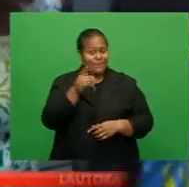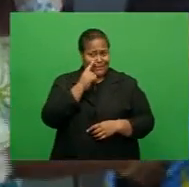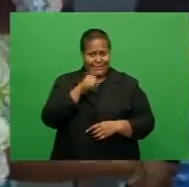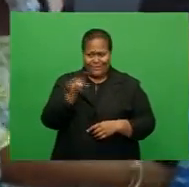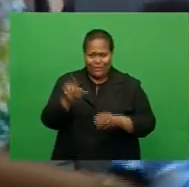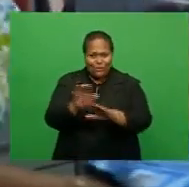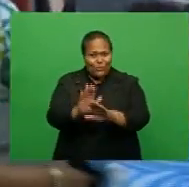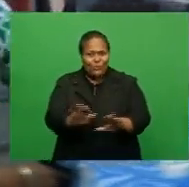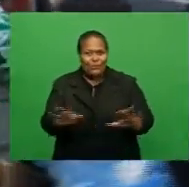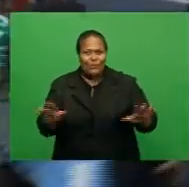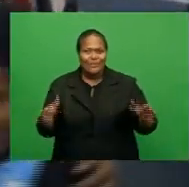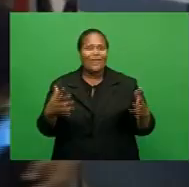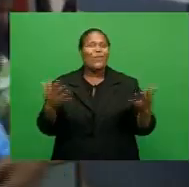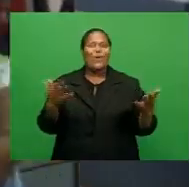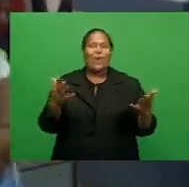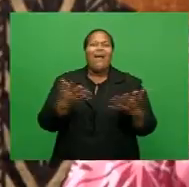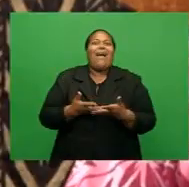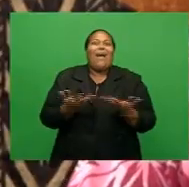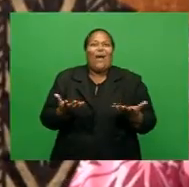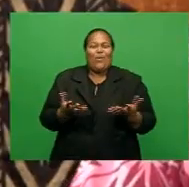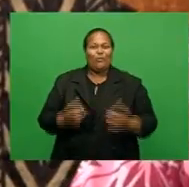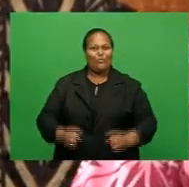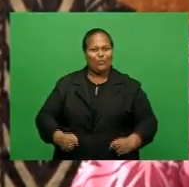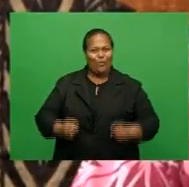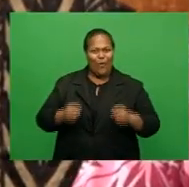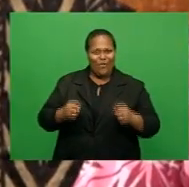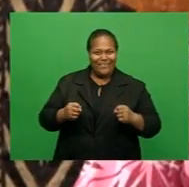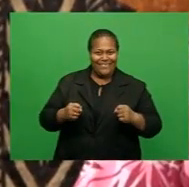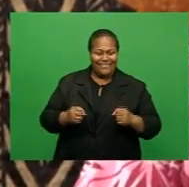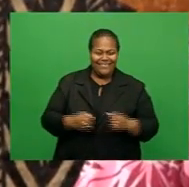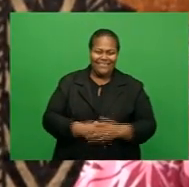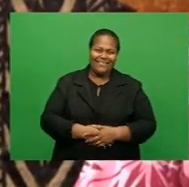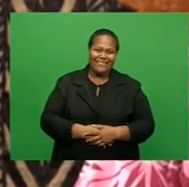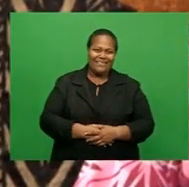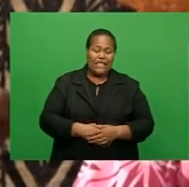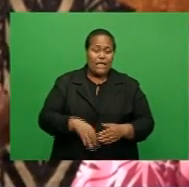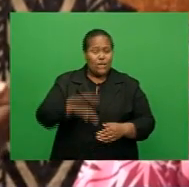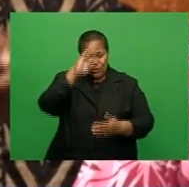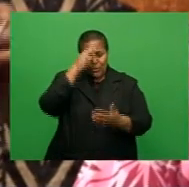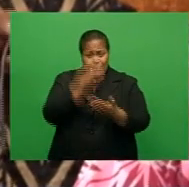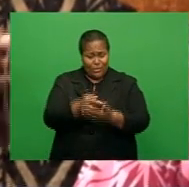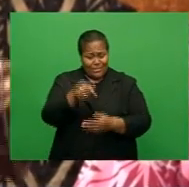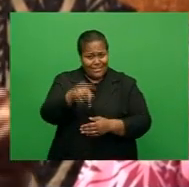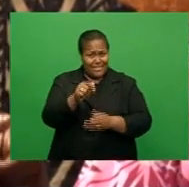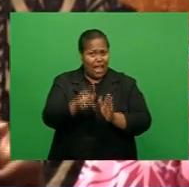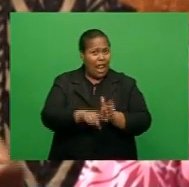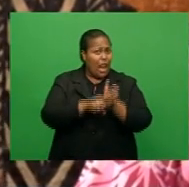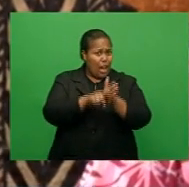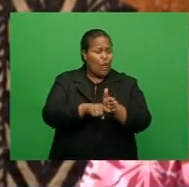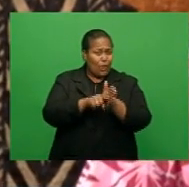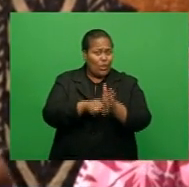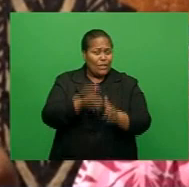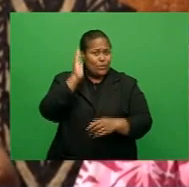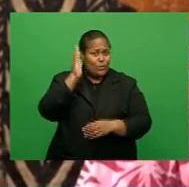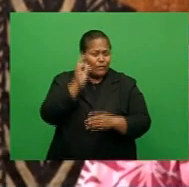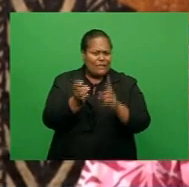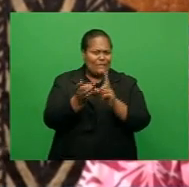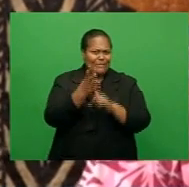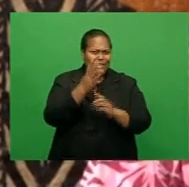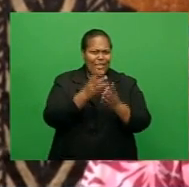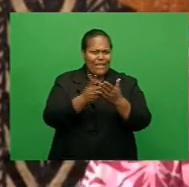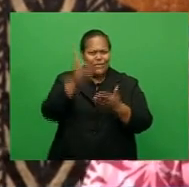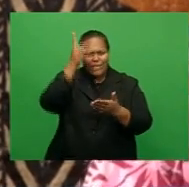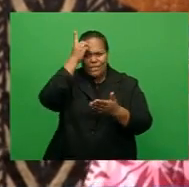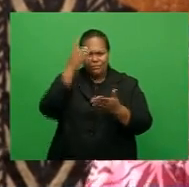what they have overcome. And the students of Lautoka School for Special Education are